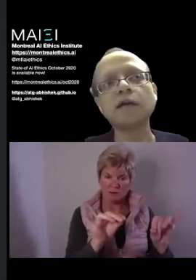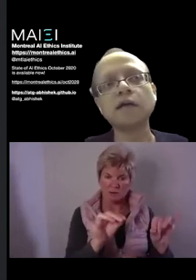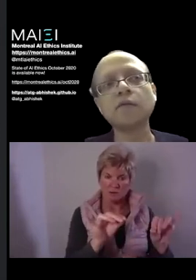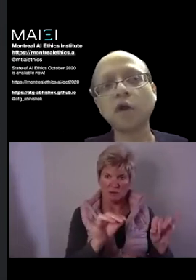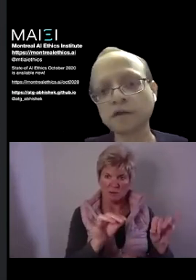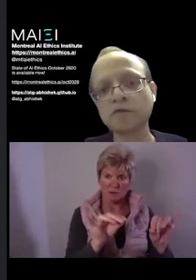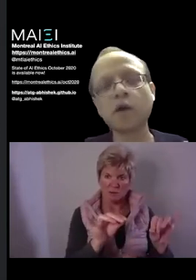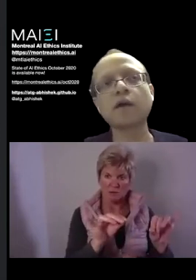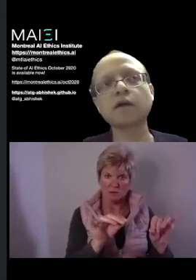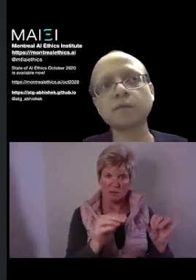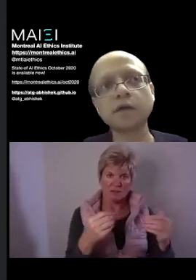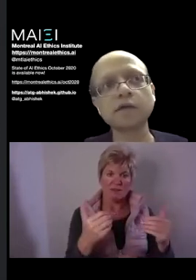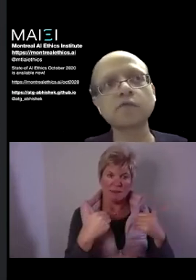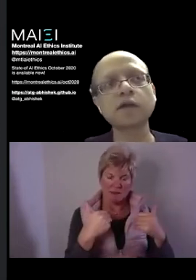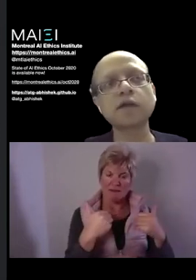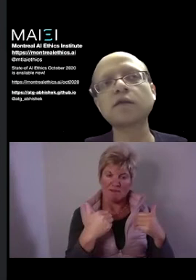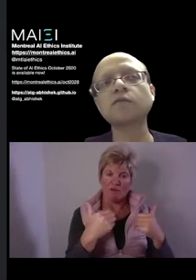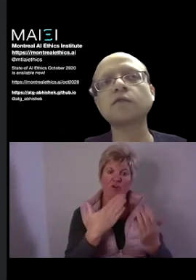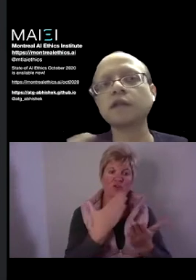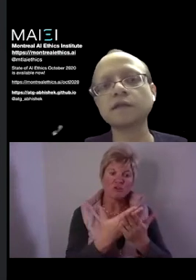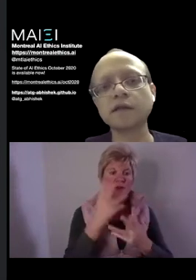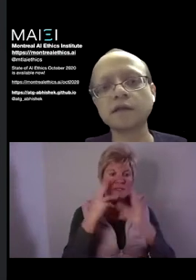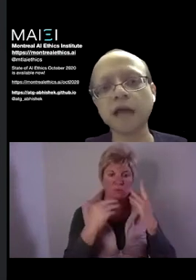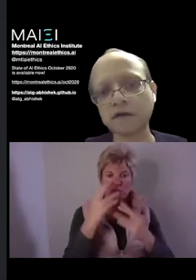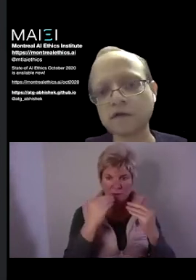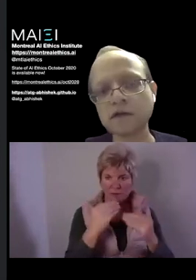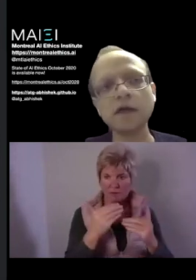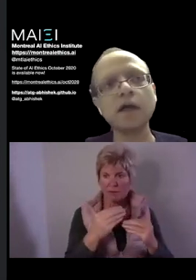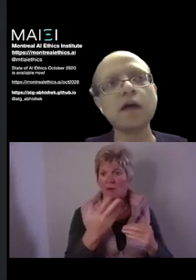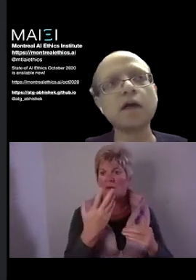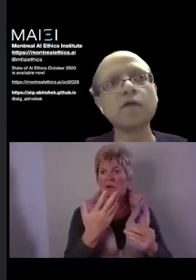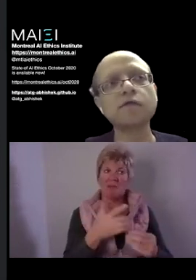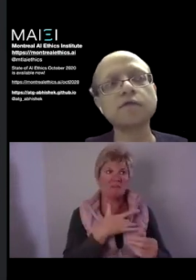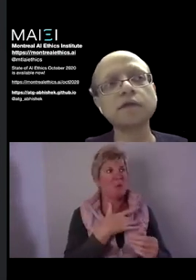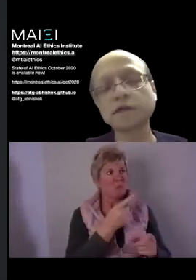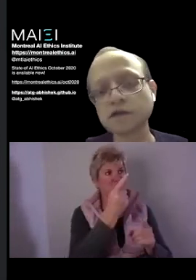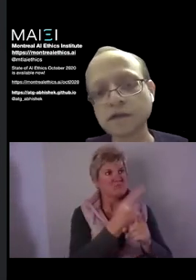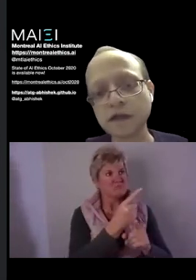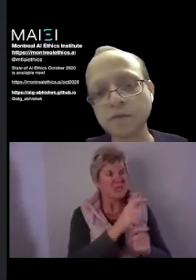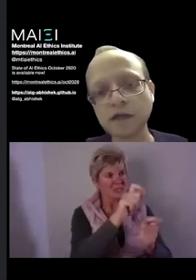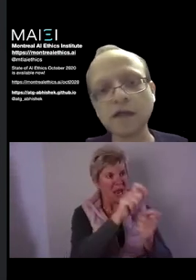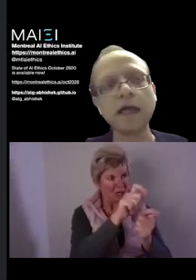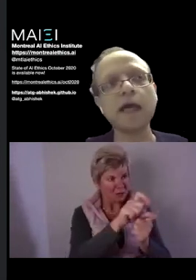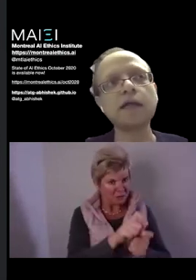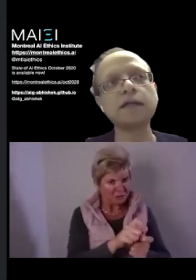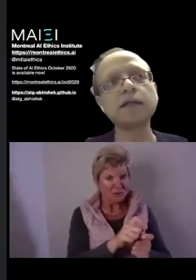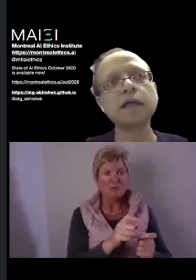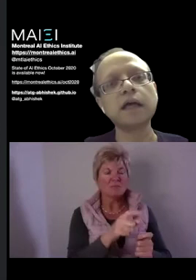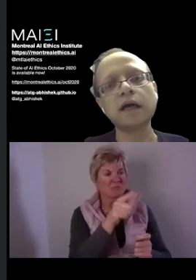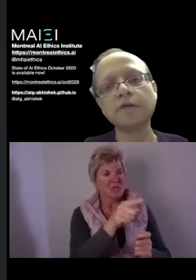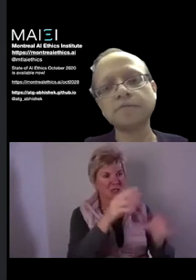had positive prior experiences with it in terms of, let's say, the accuracy of the decisions that it made.